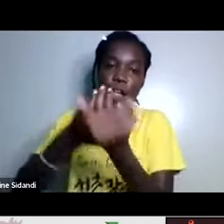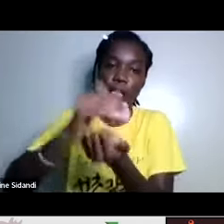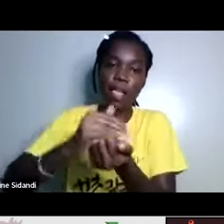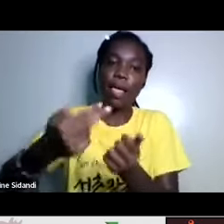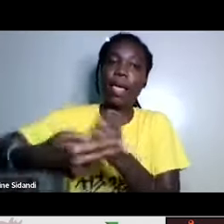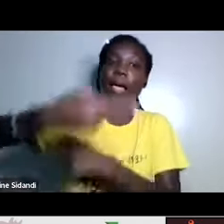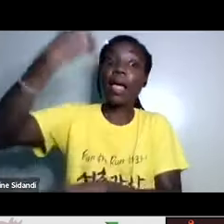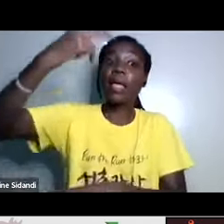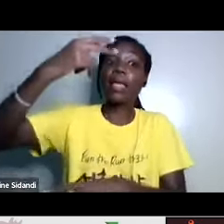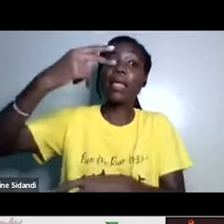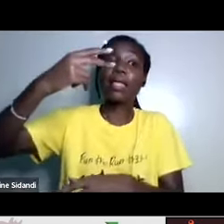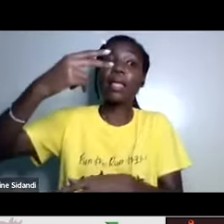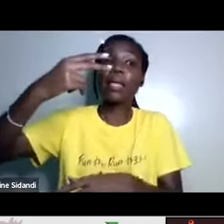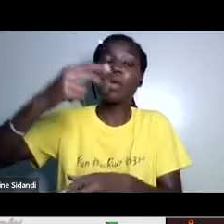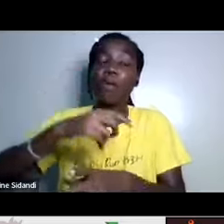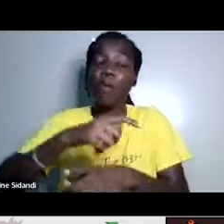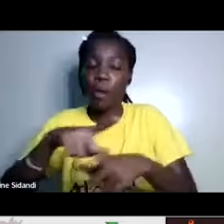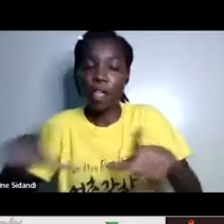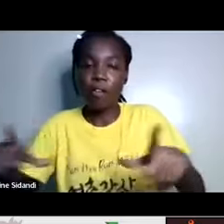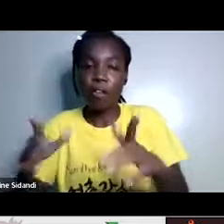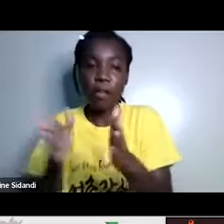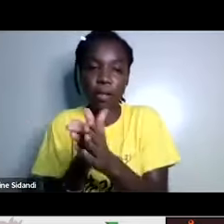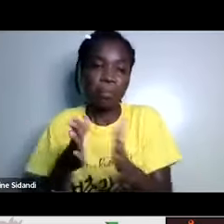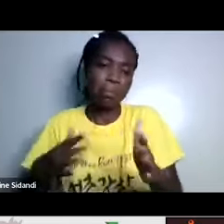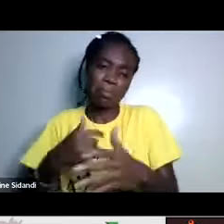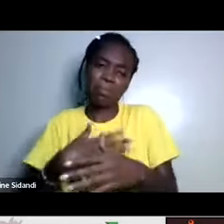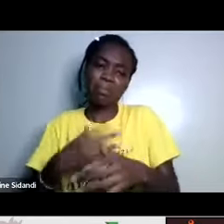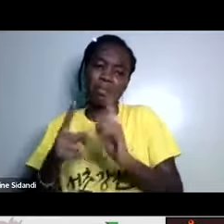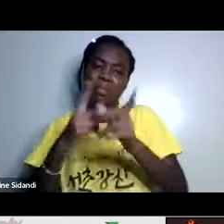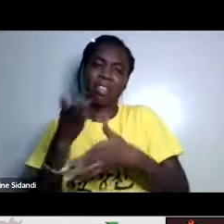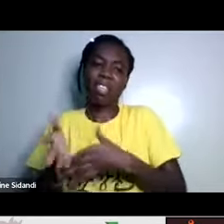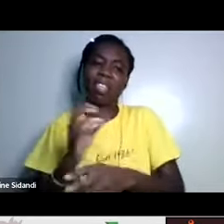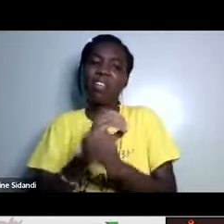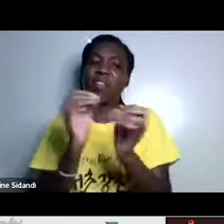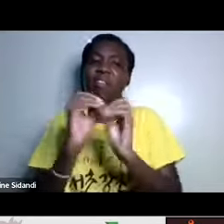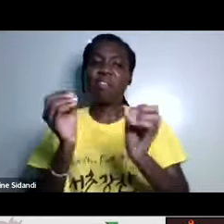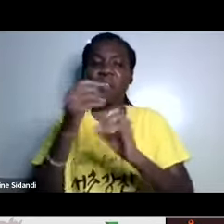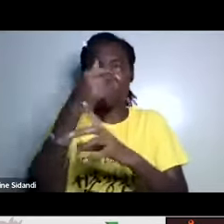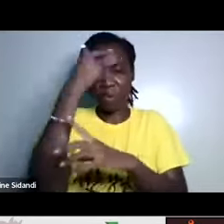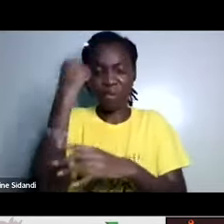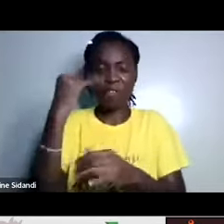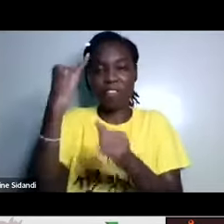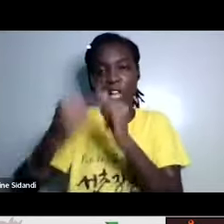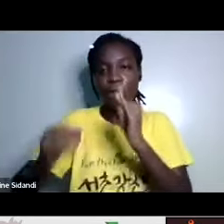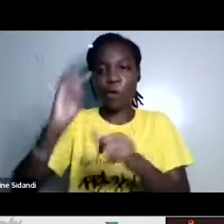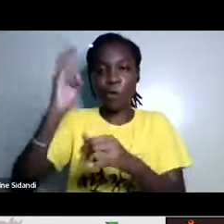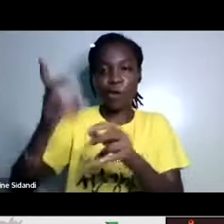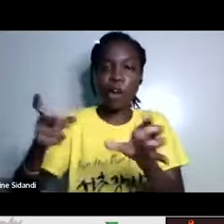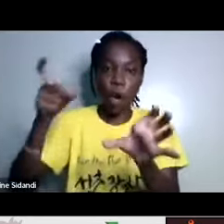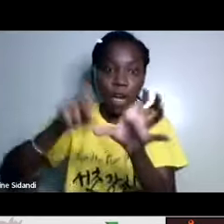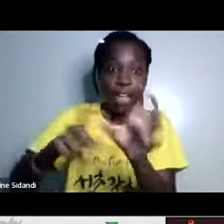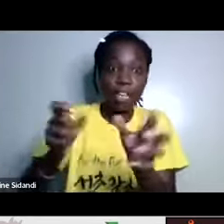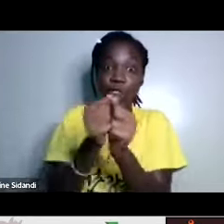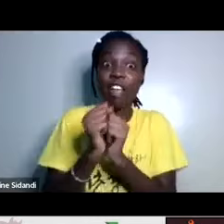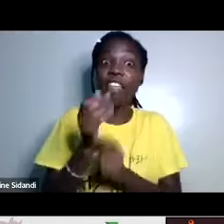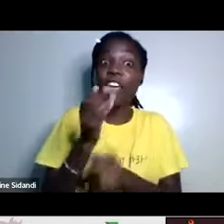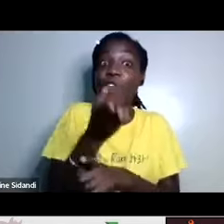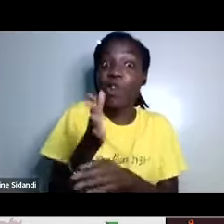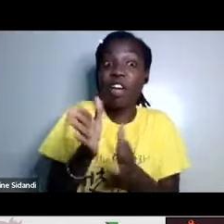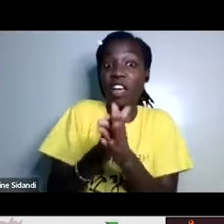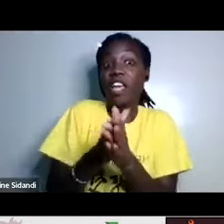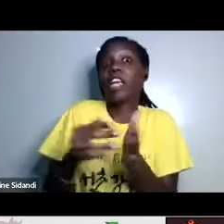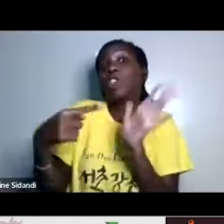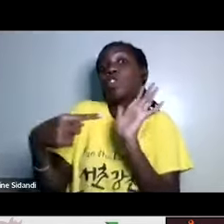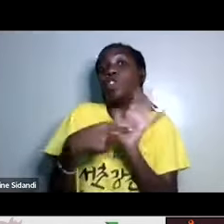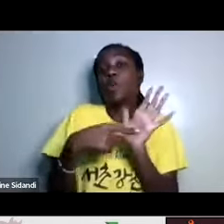into depth, otherwise we'll be here for like a few hours. But at the end, you can connect with me, and then I can show you how we